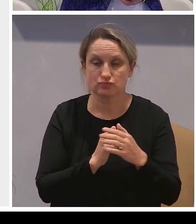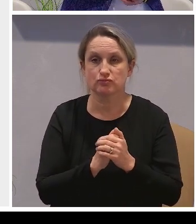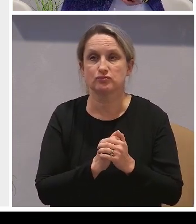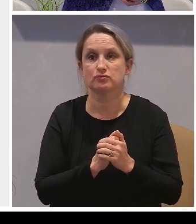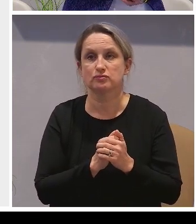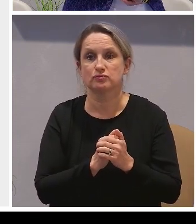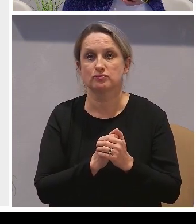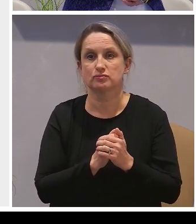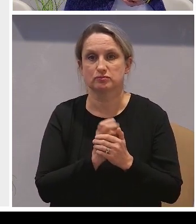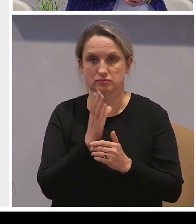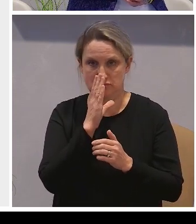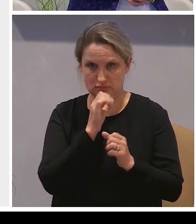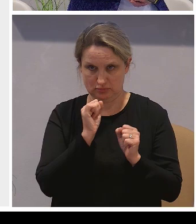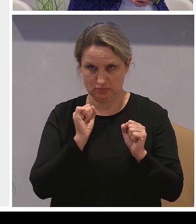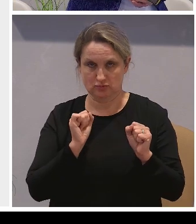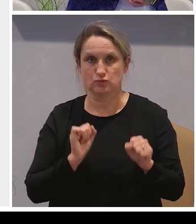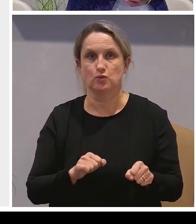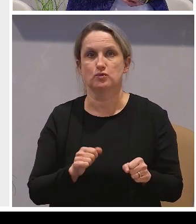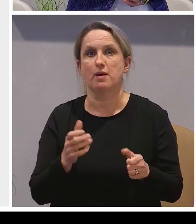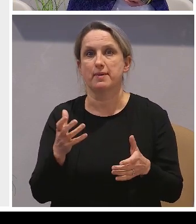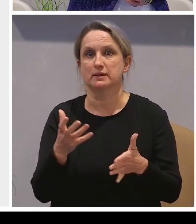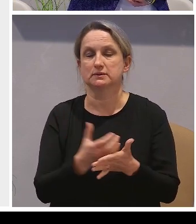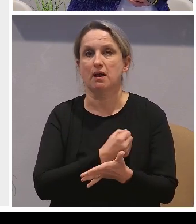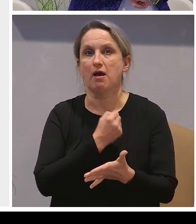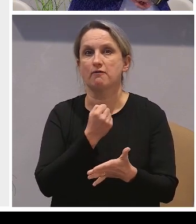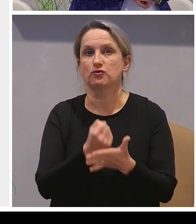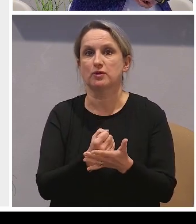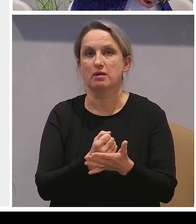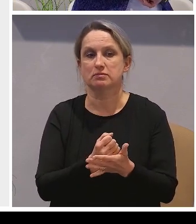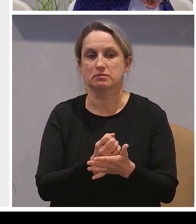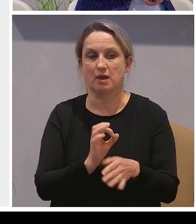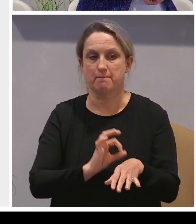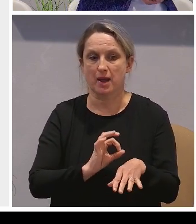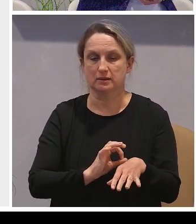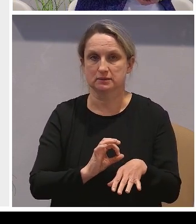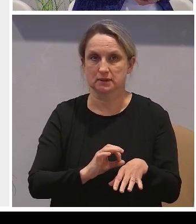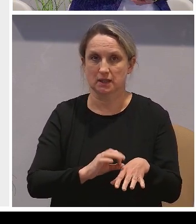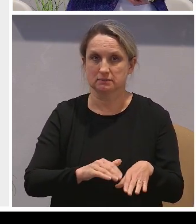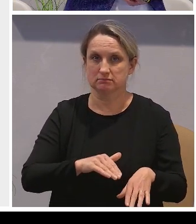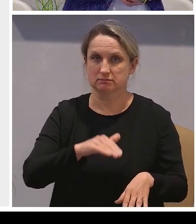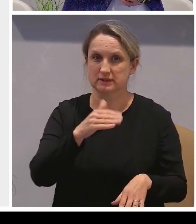However, when we treat the syndrome, then